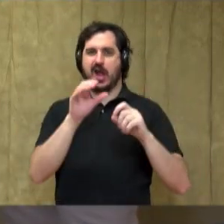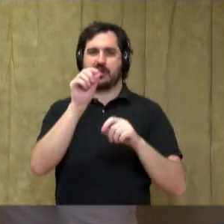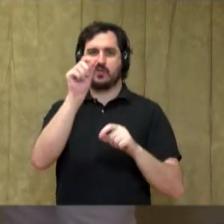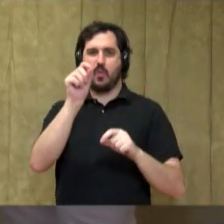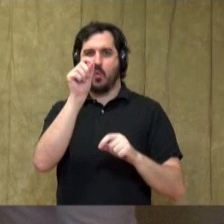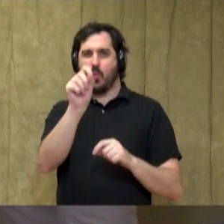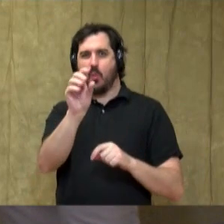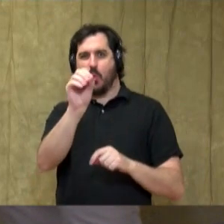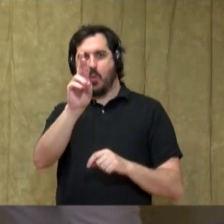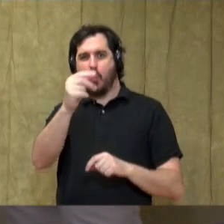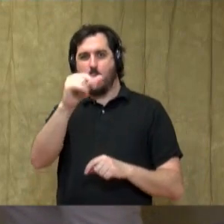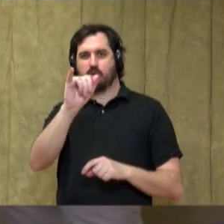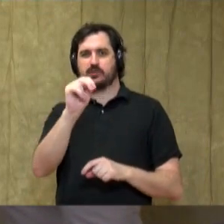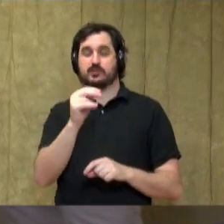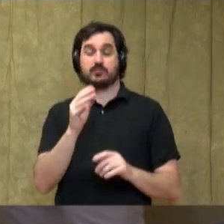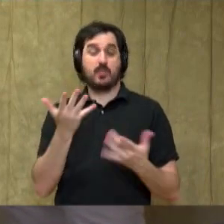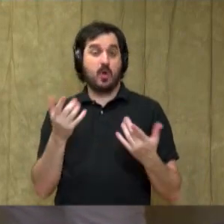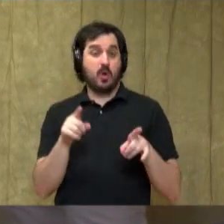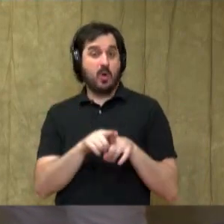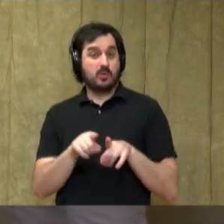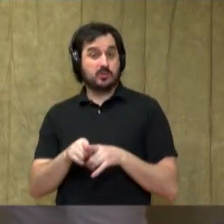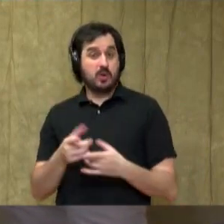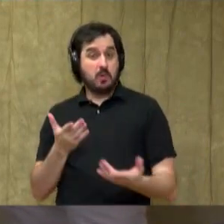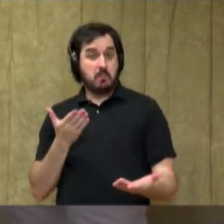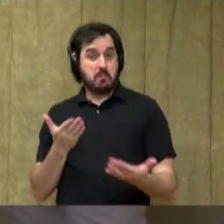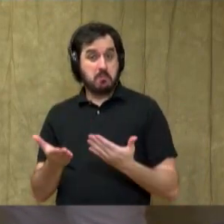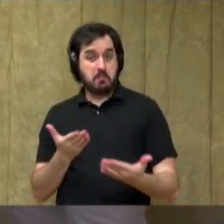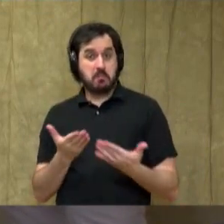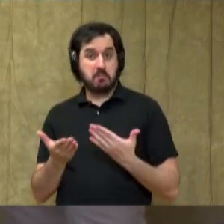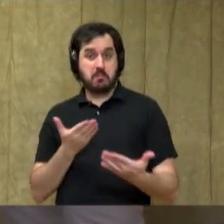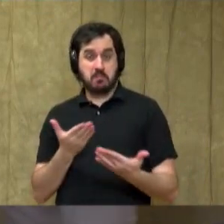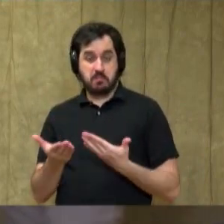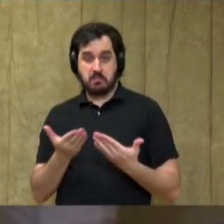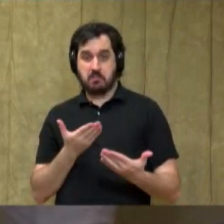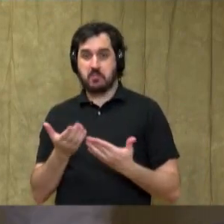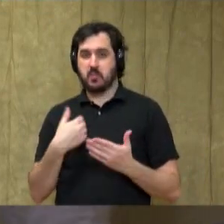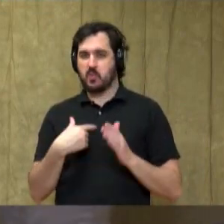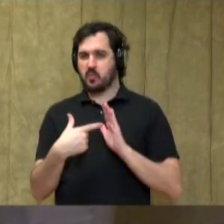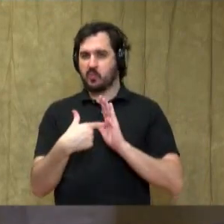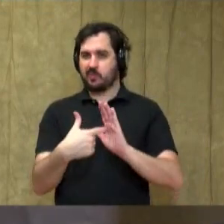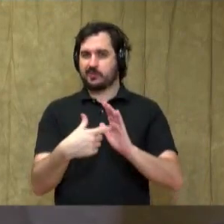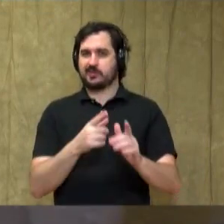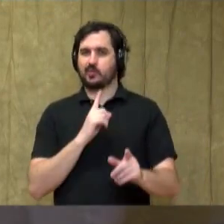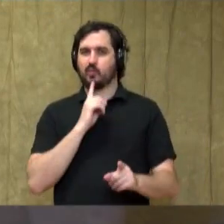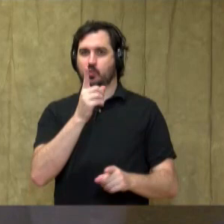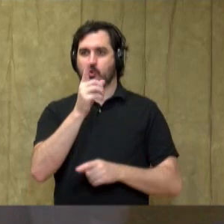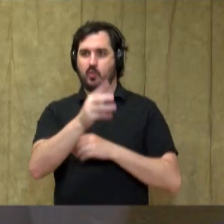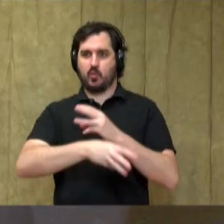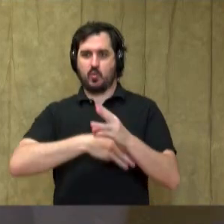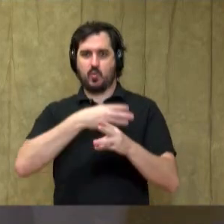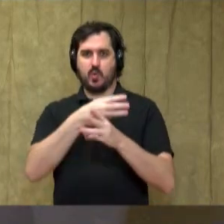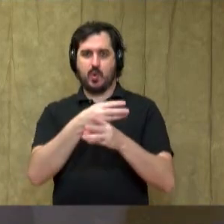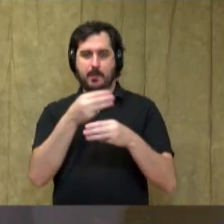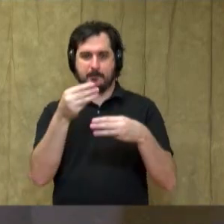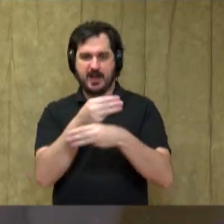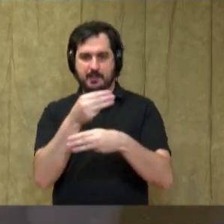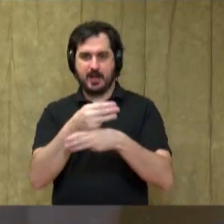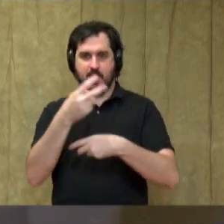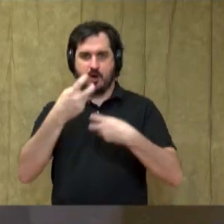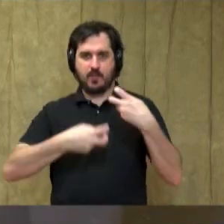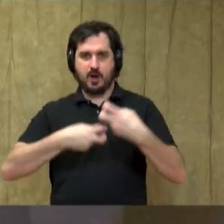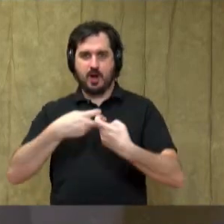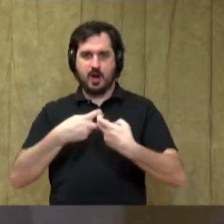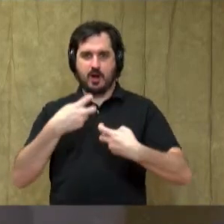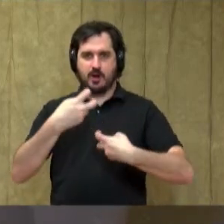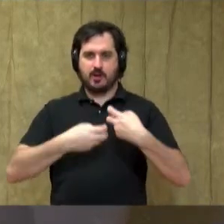get into representing real-world and mathematical problems by graphing points in